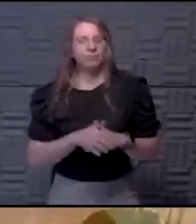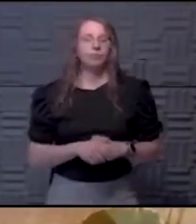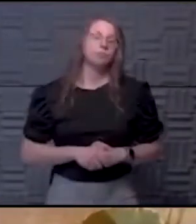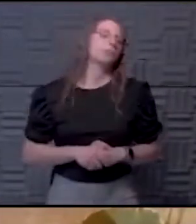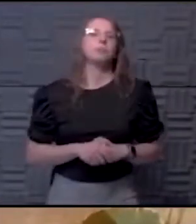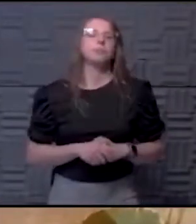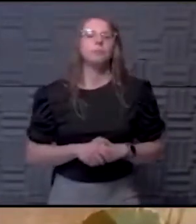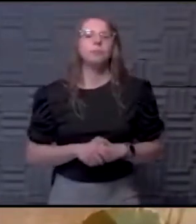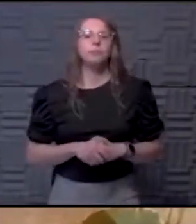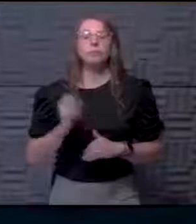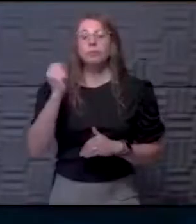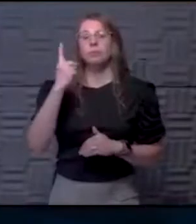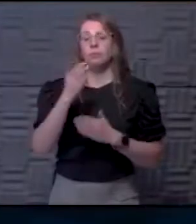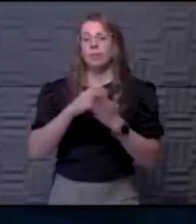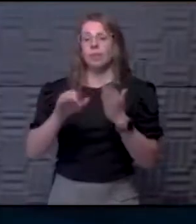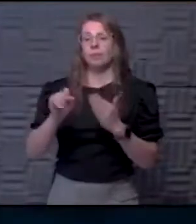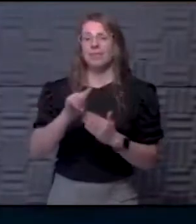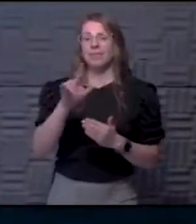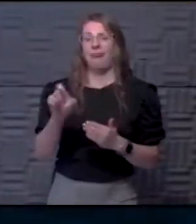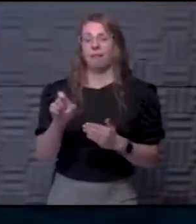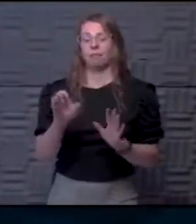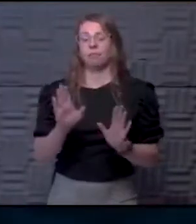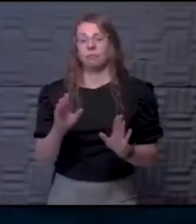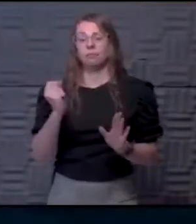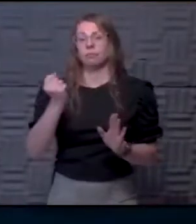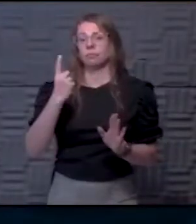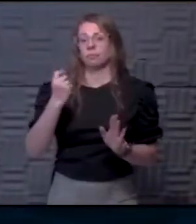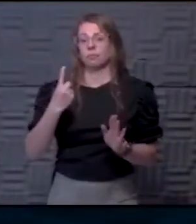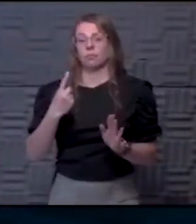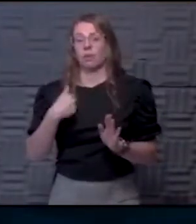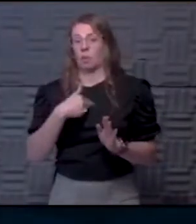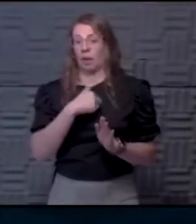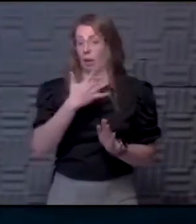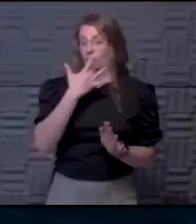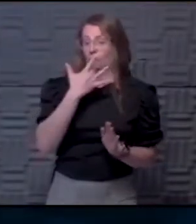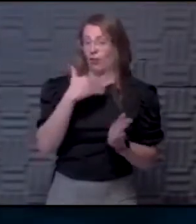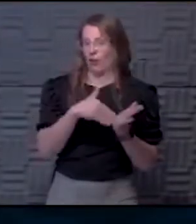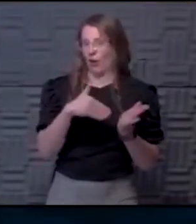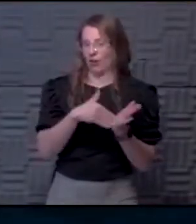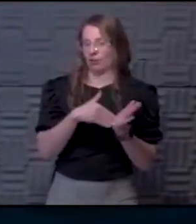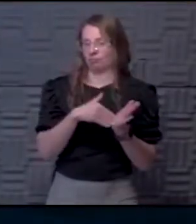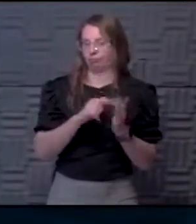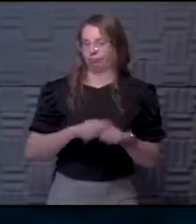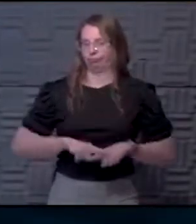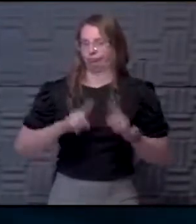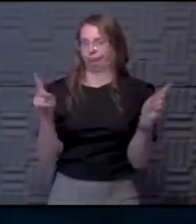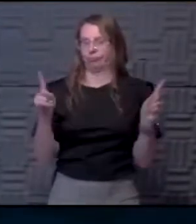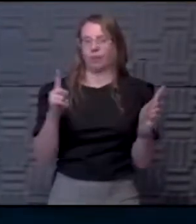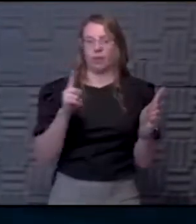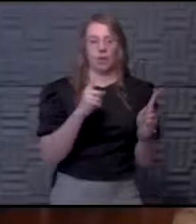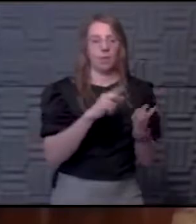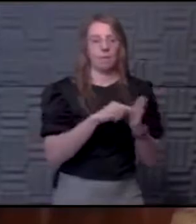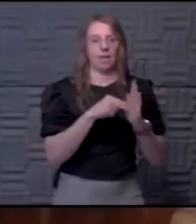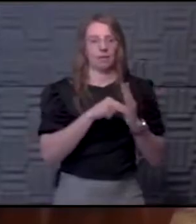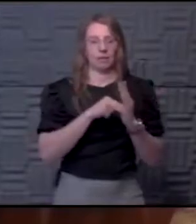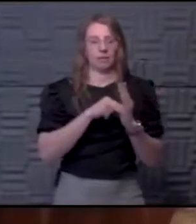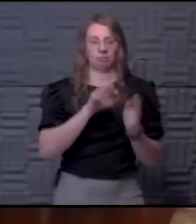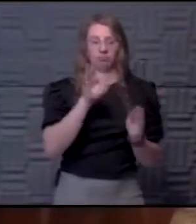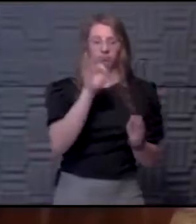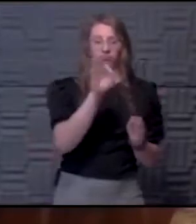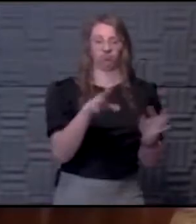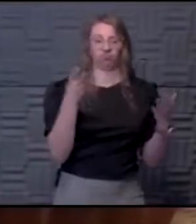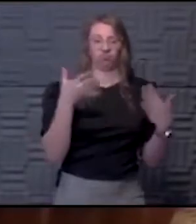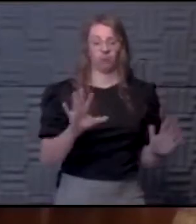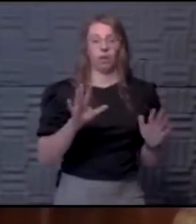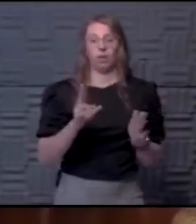about some of those styles, unlike what we would prefer as physicians, where it's sort of one and done, the truth